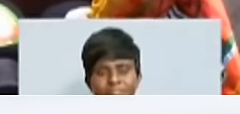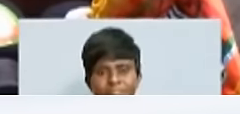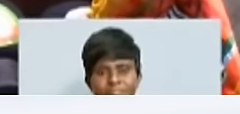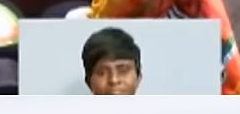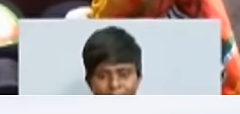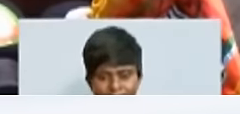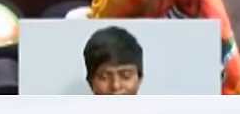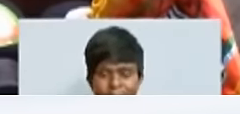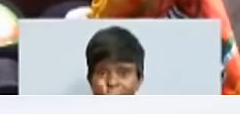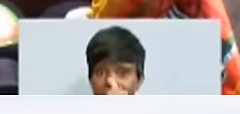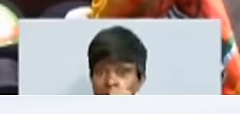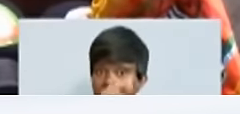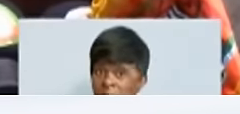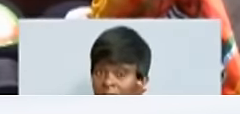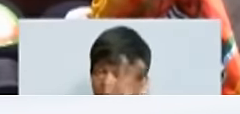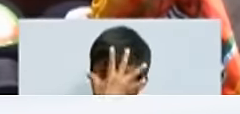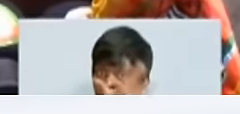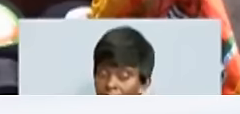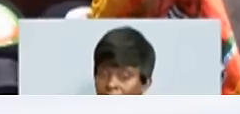10 hours you arrest,